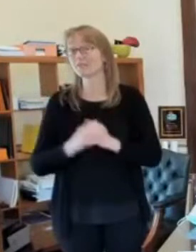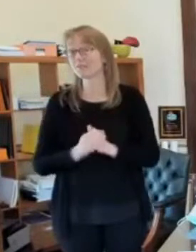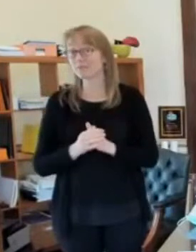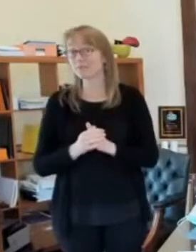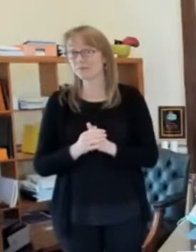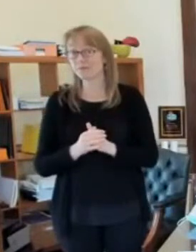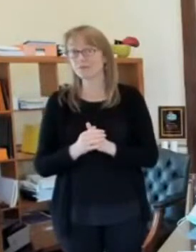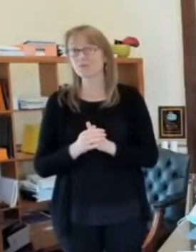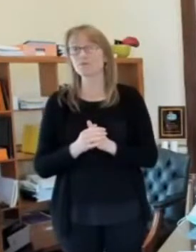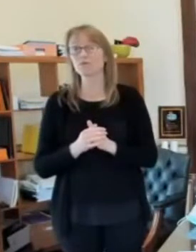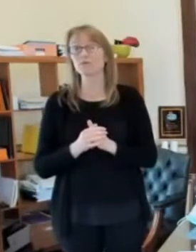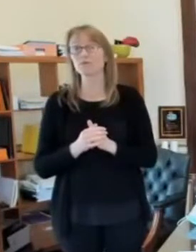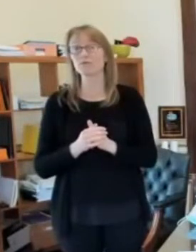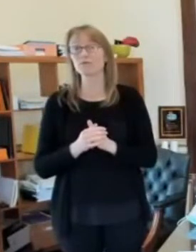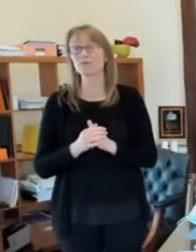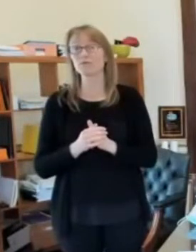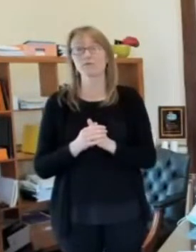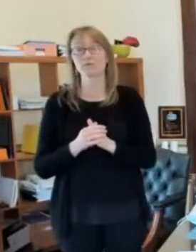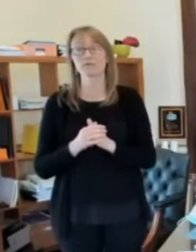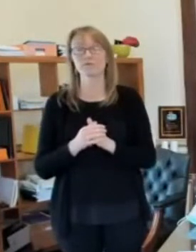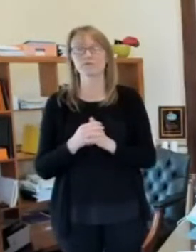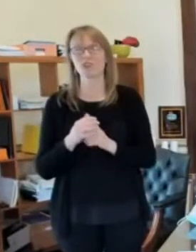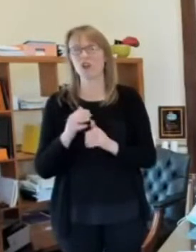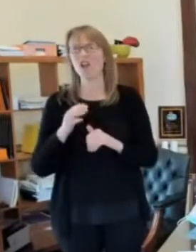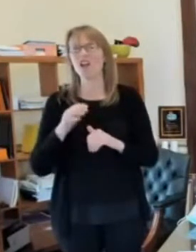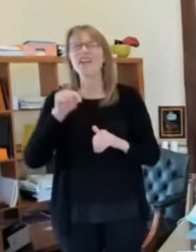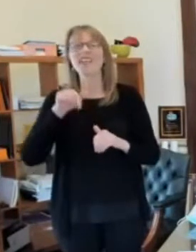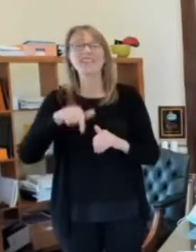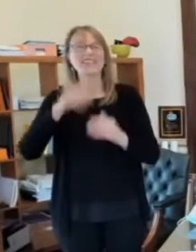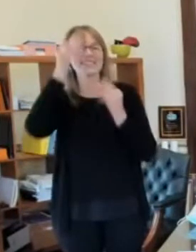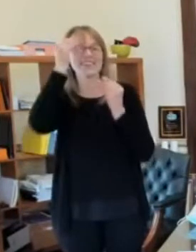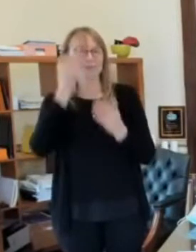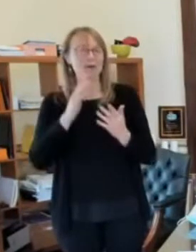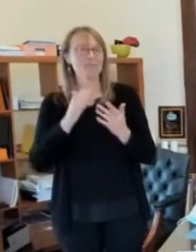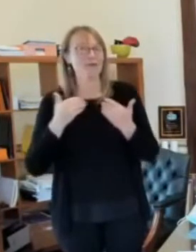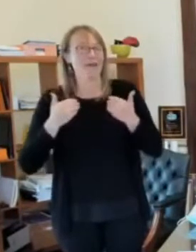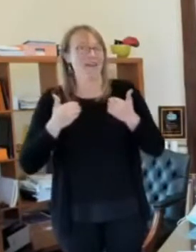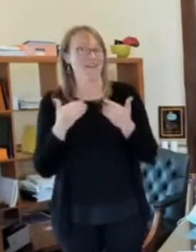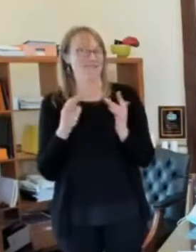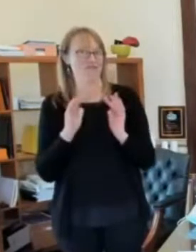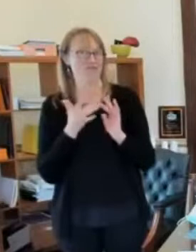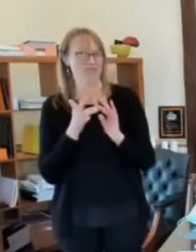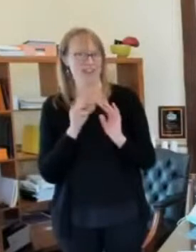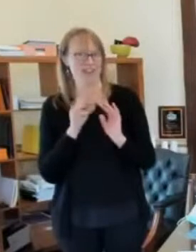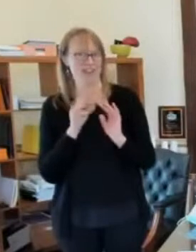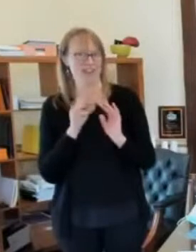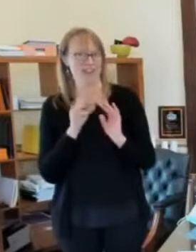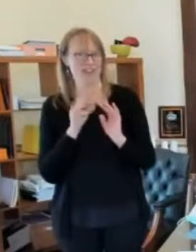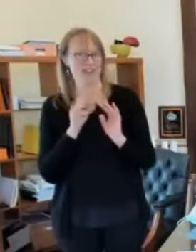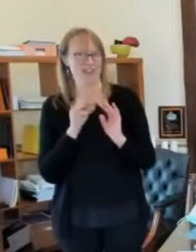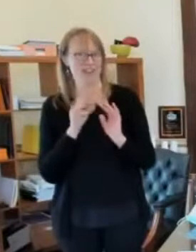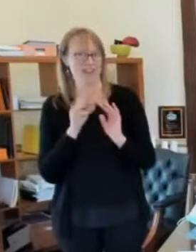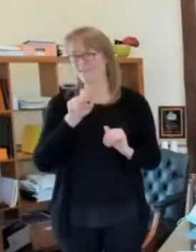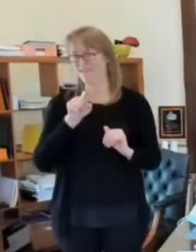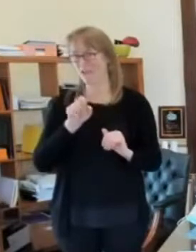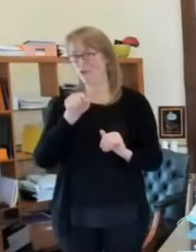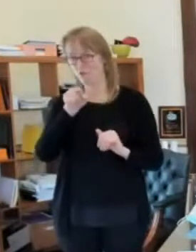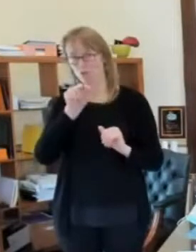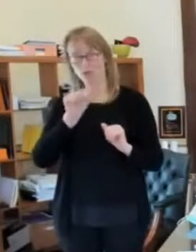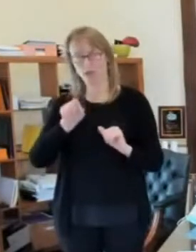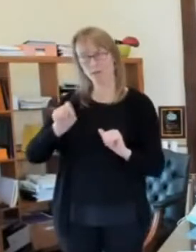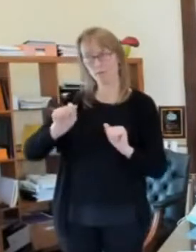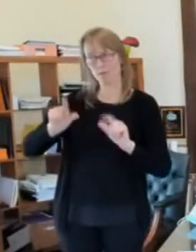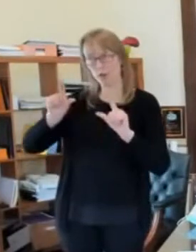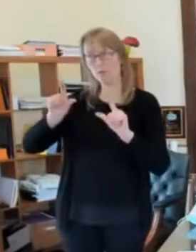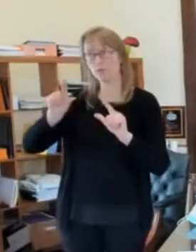next tier is on our website, by the way, if you're really interested in sort of digging into the details of this.